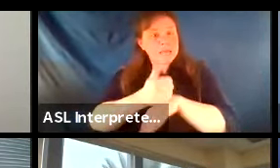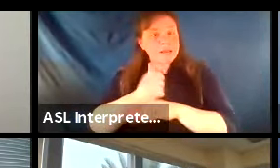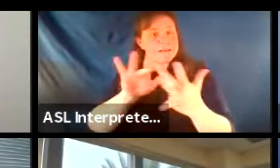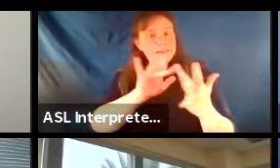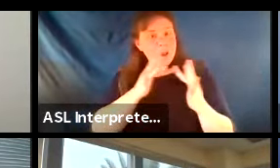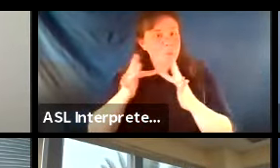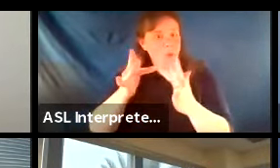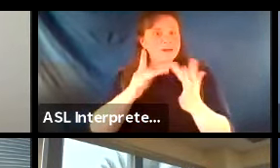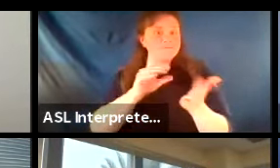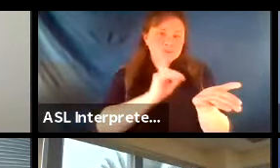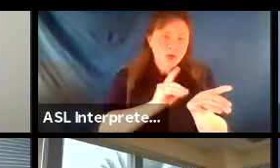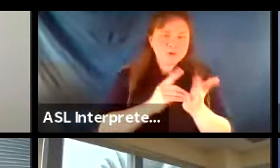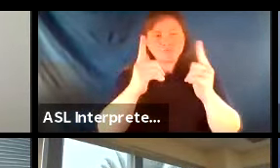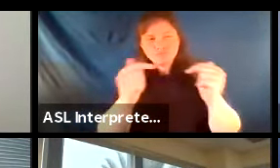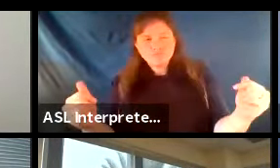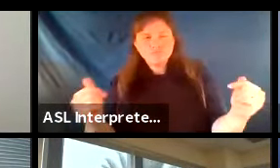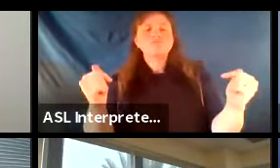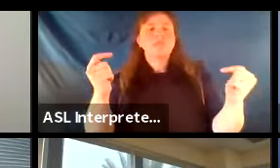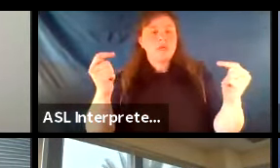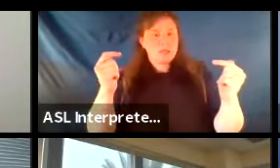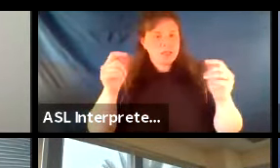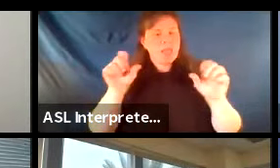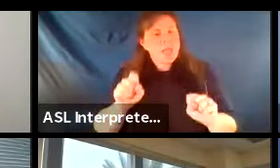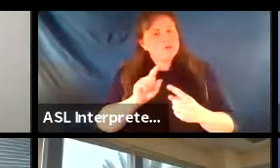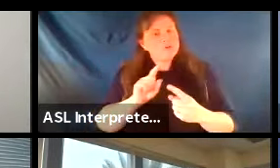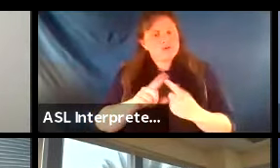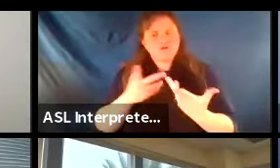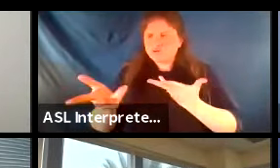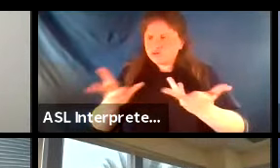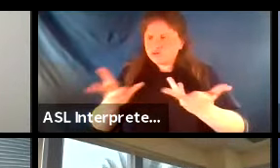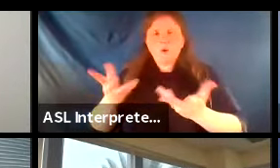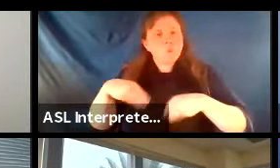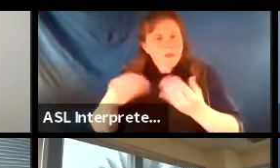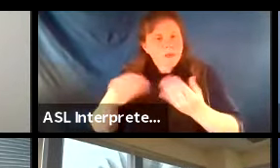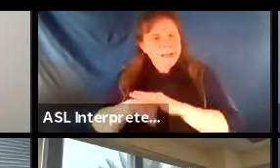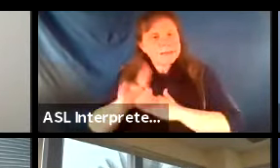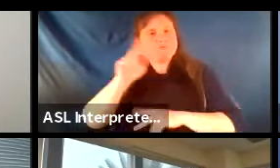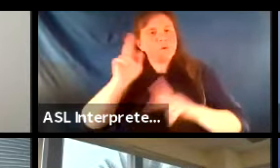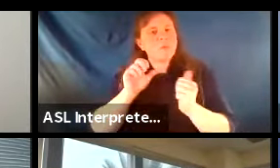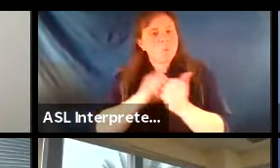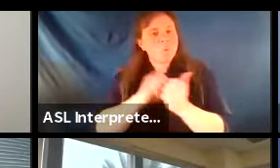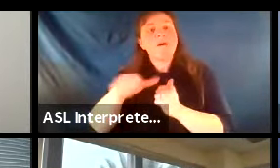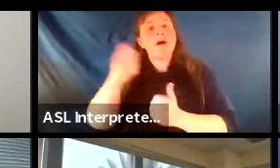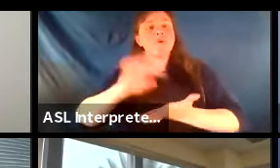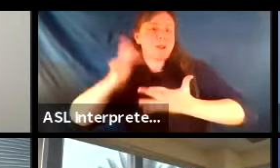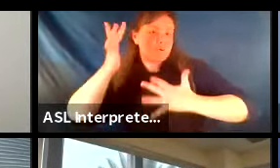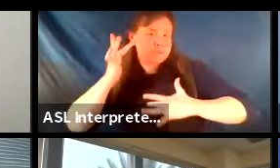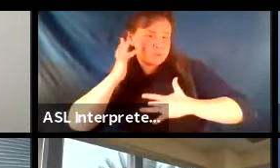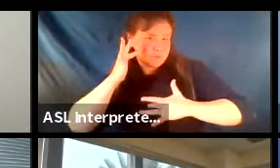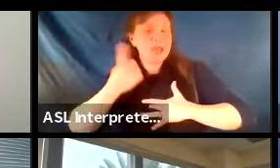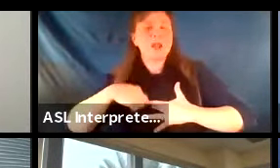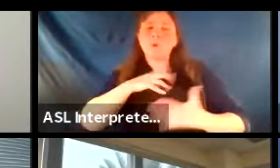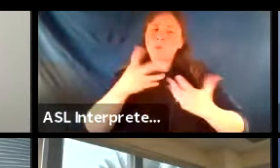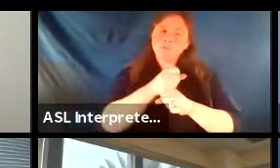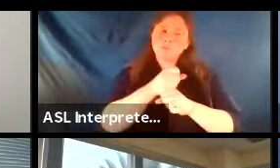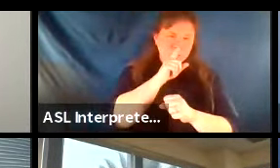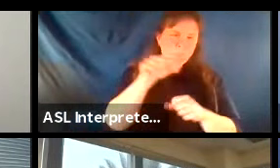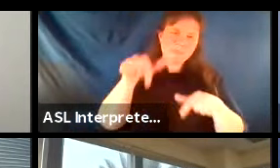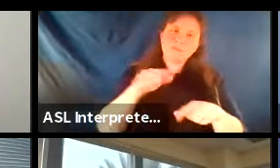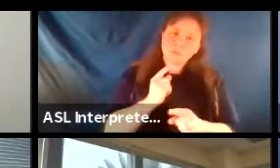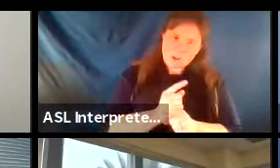addressing accessibility for people with pre-existing conditions, so of all disabilities. And we really want to get this right. So again, I think what we've